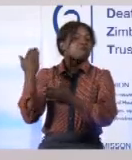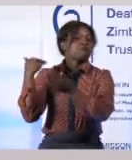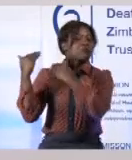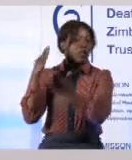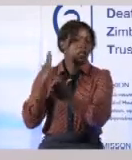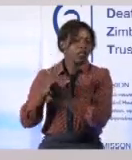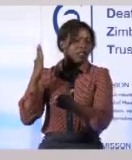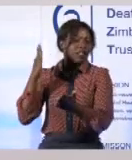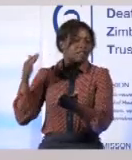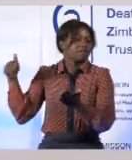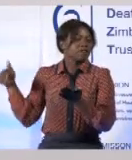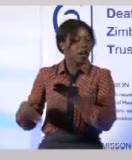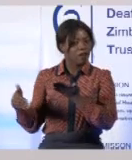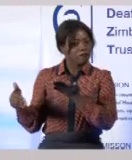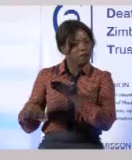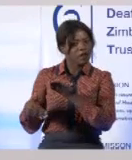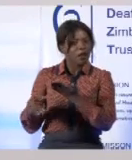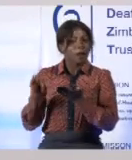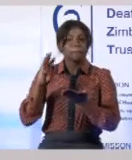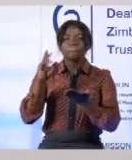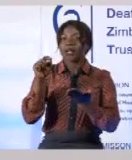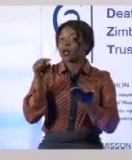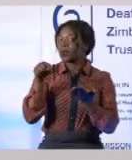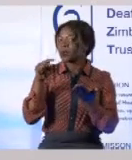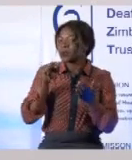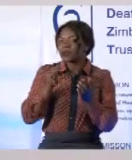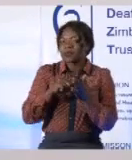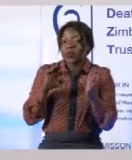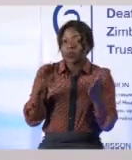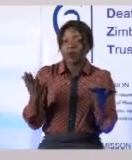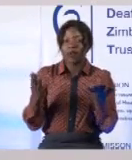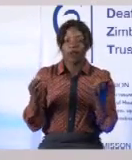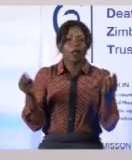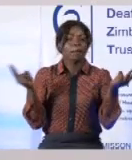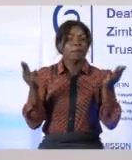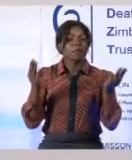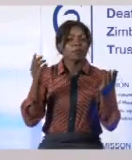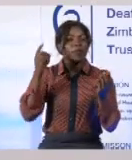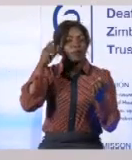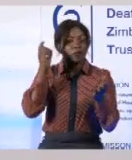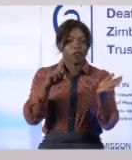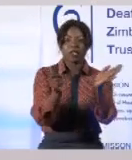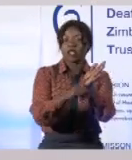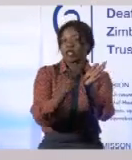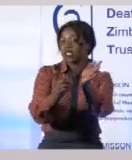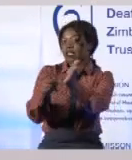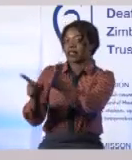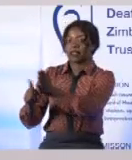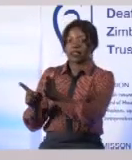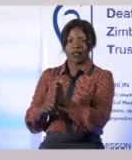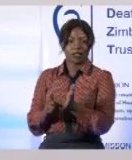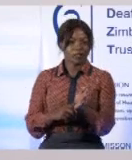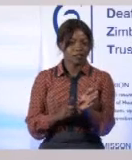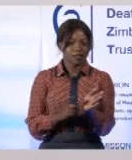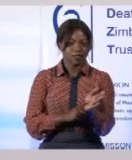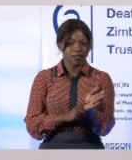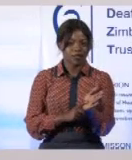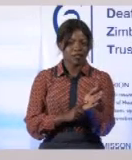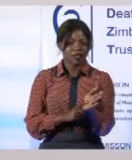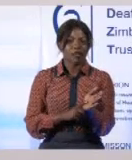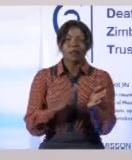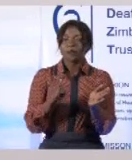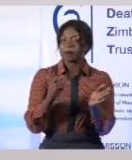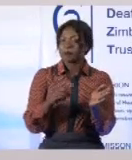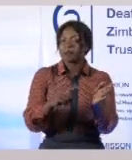Now, I'm not sure why this is, but it's probably because people have always had sex. Defined as